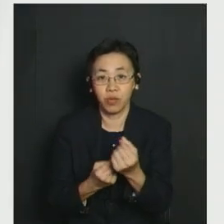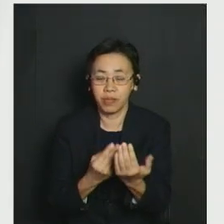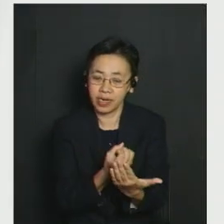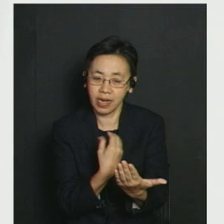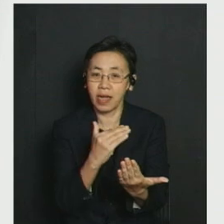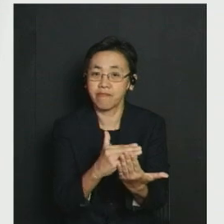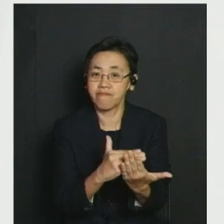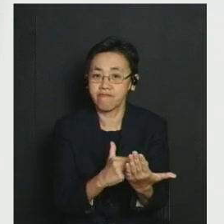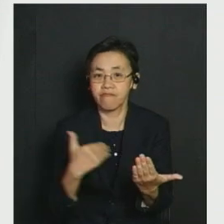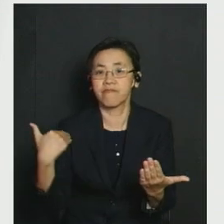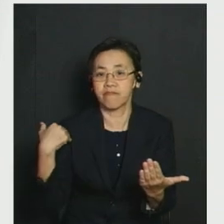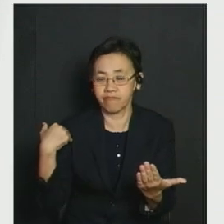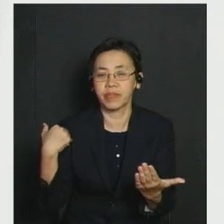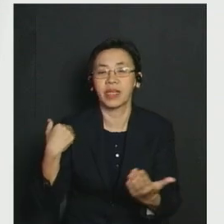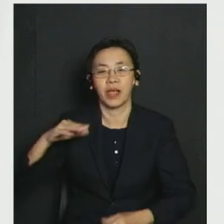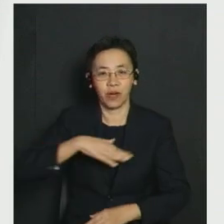And then, you know,